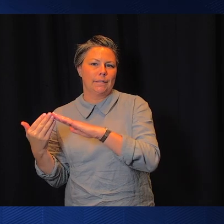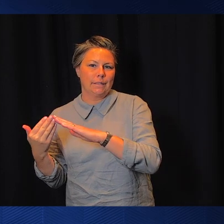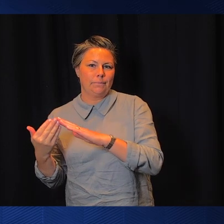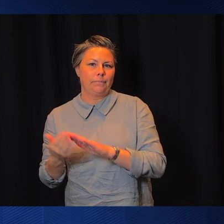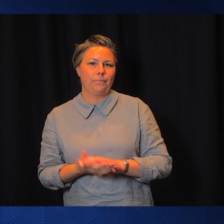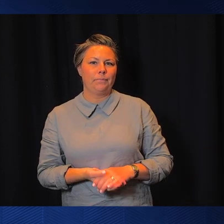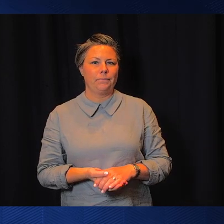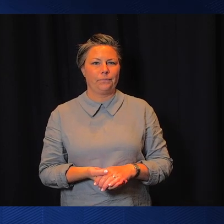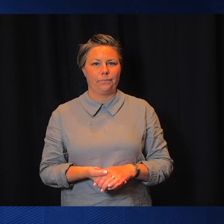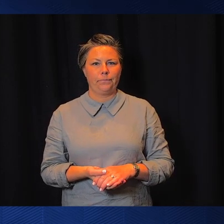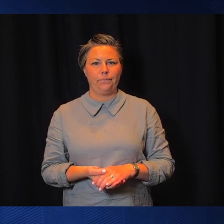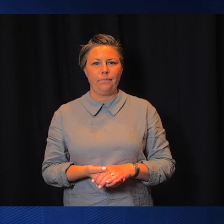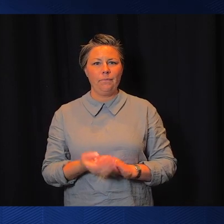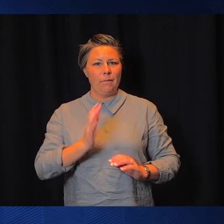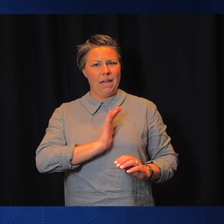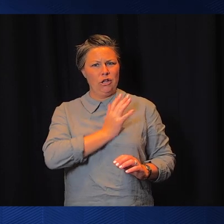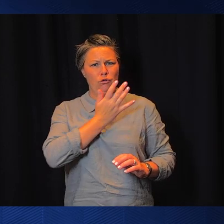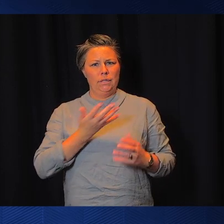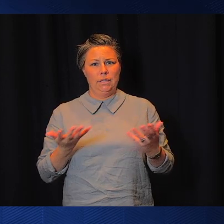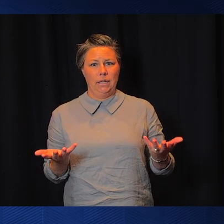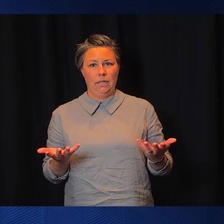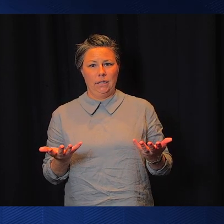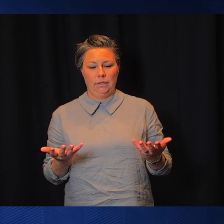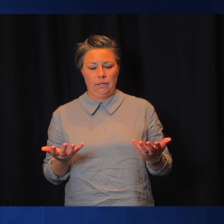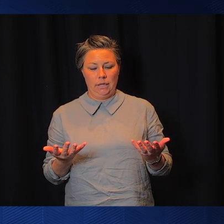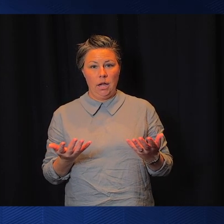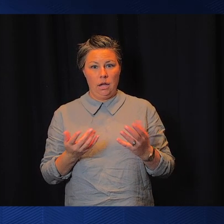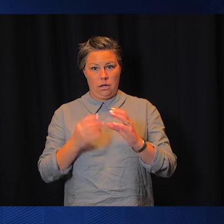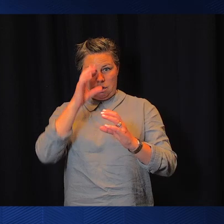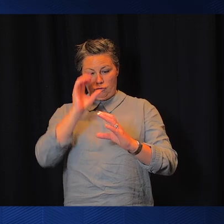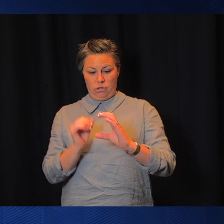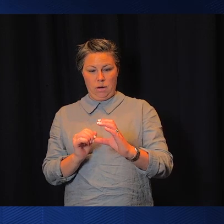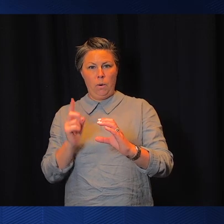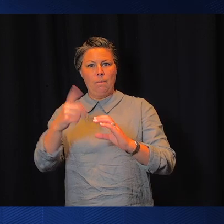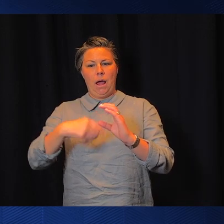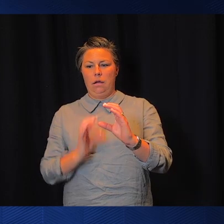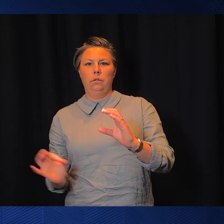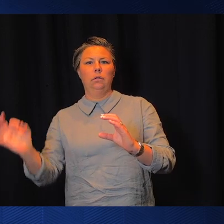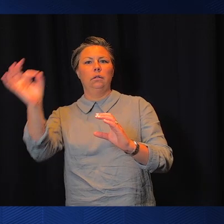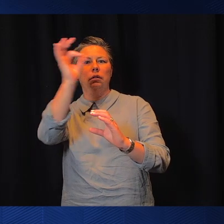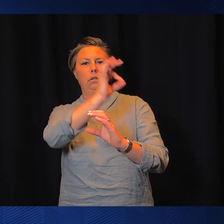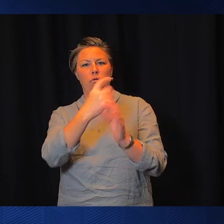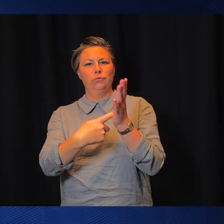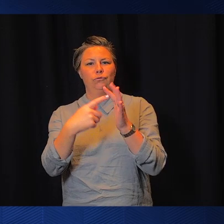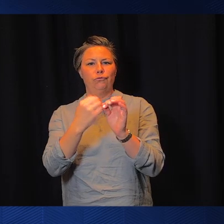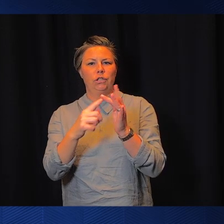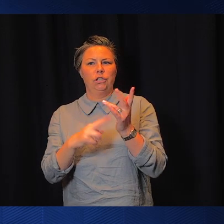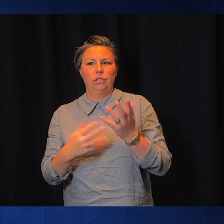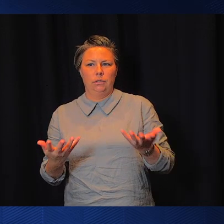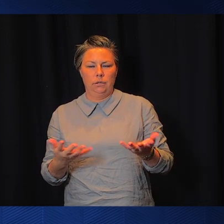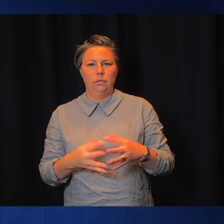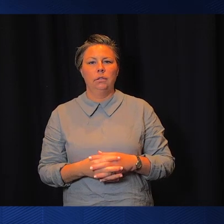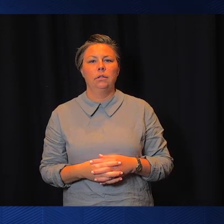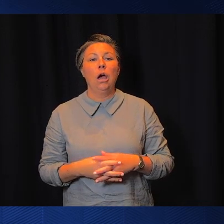the interesting thing is, how is it connected at the regional level? So when we had the